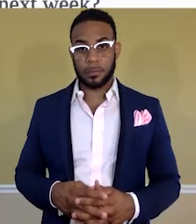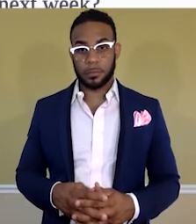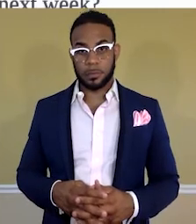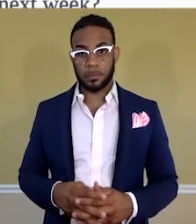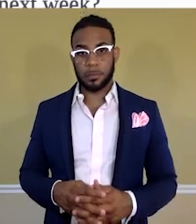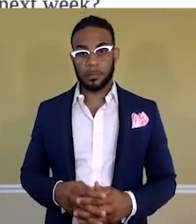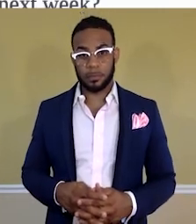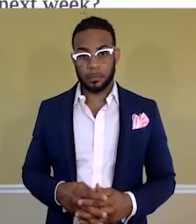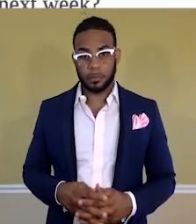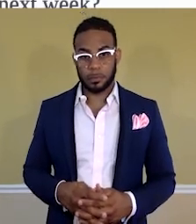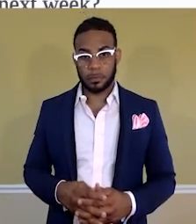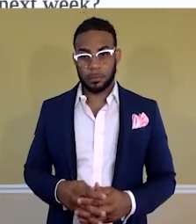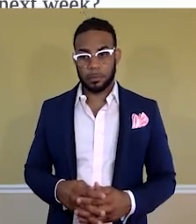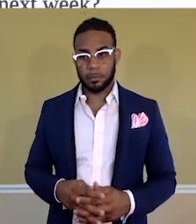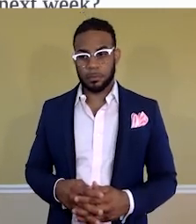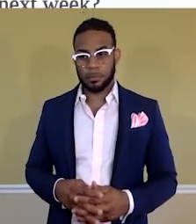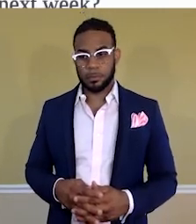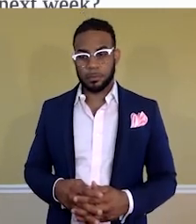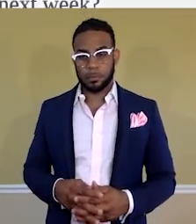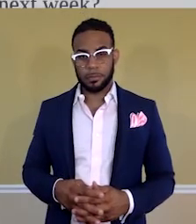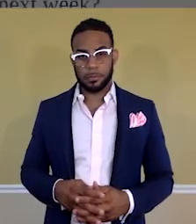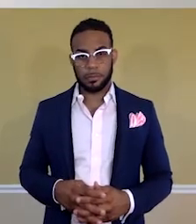Let's see.